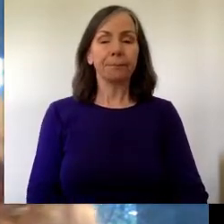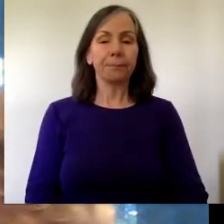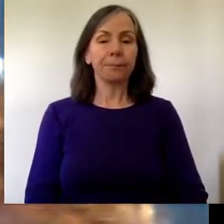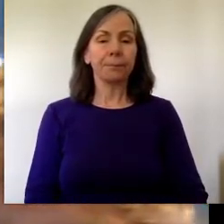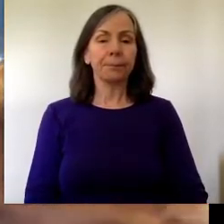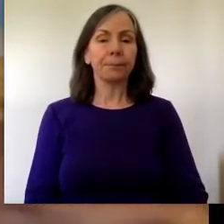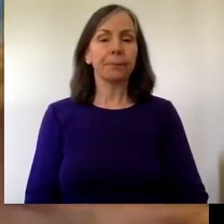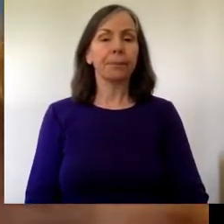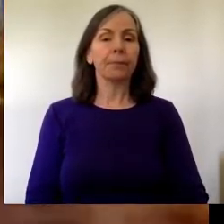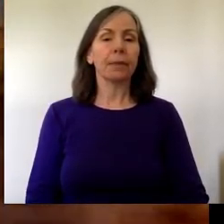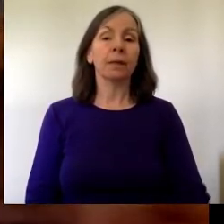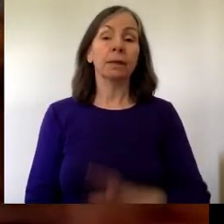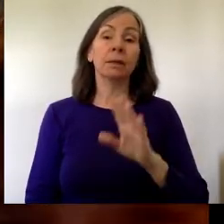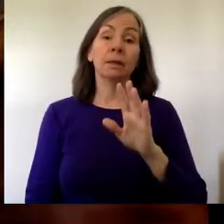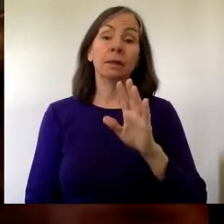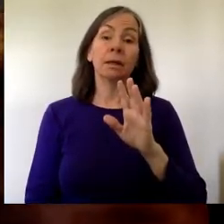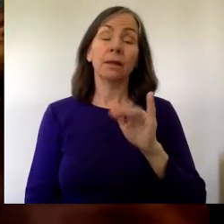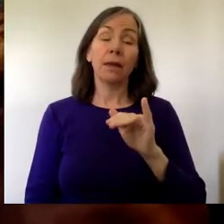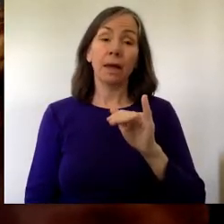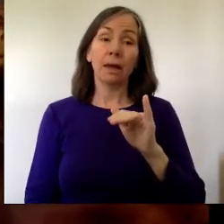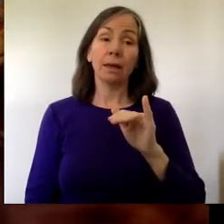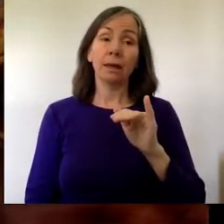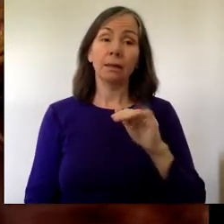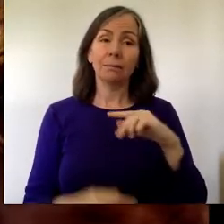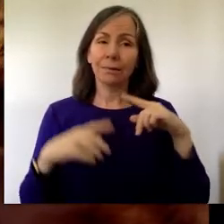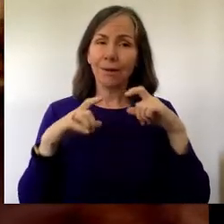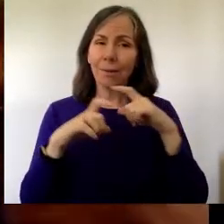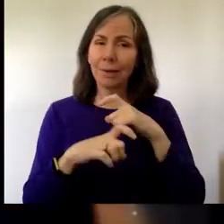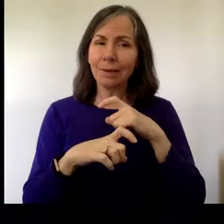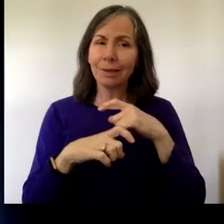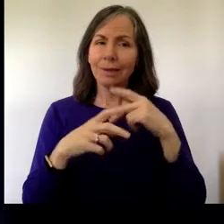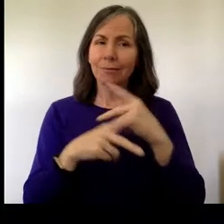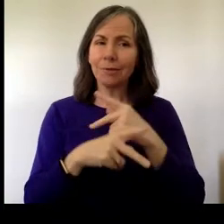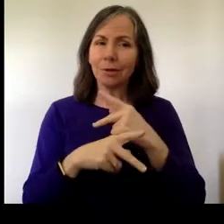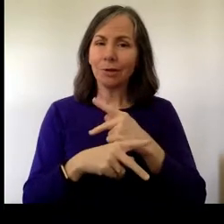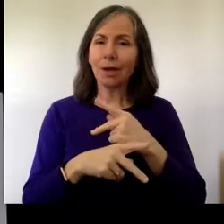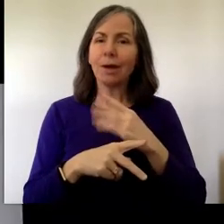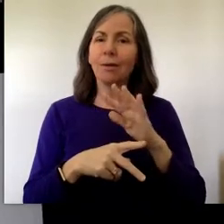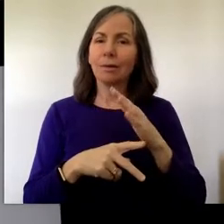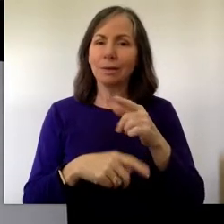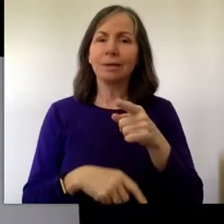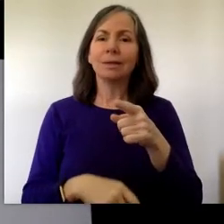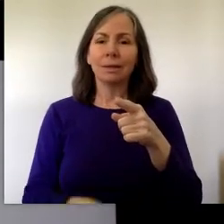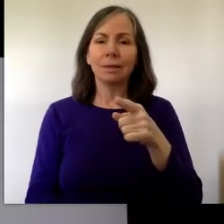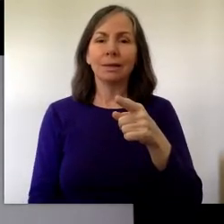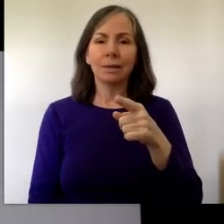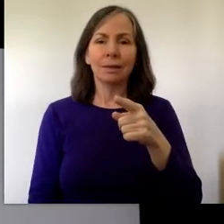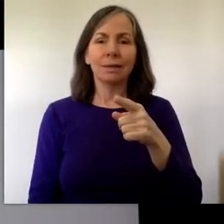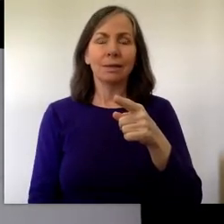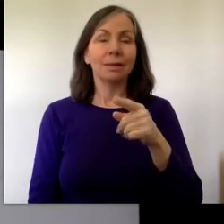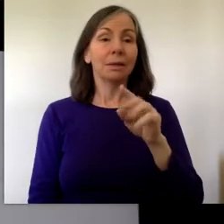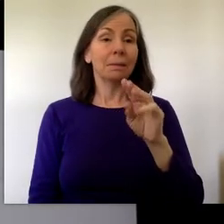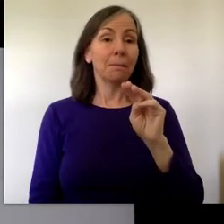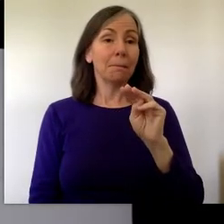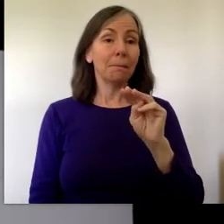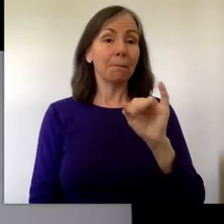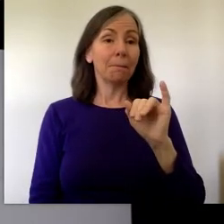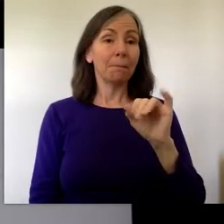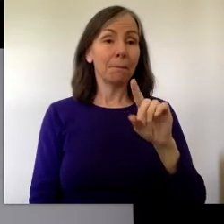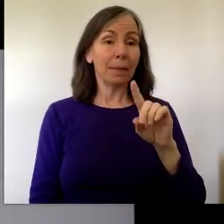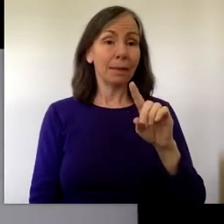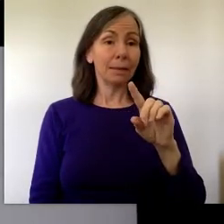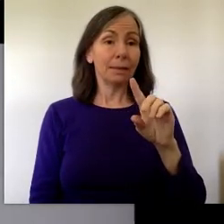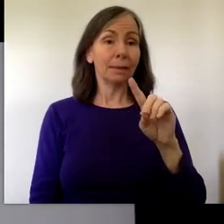This one is a tricky one for people to figure out, so it is mid-digital finger